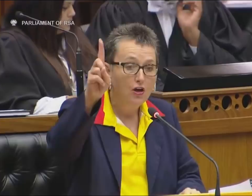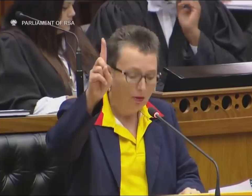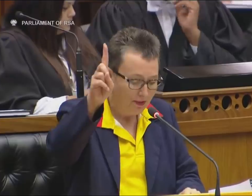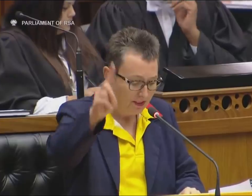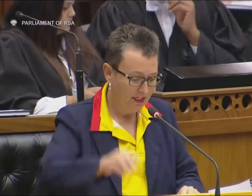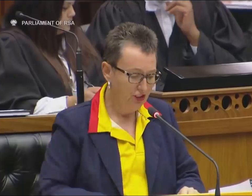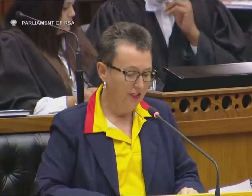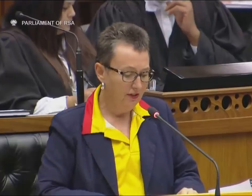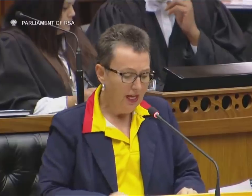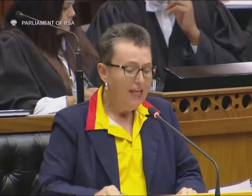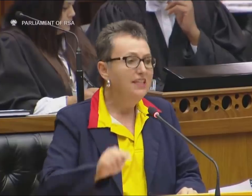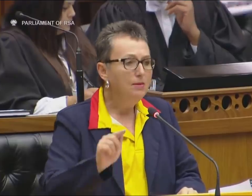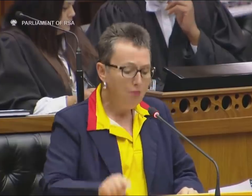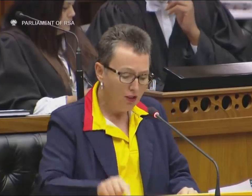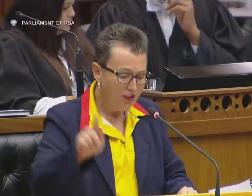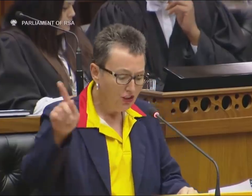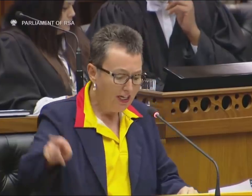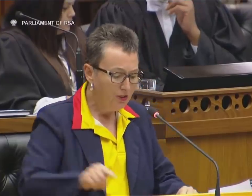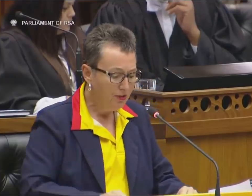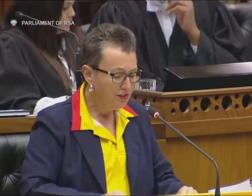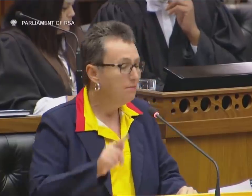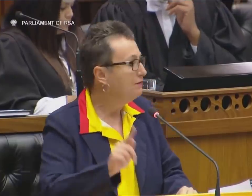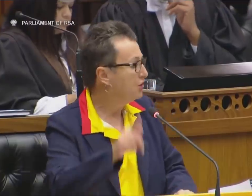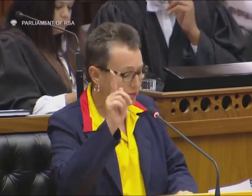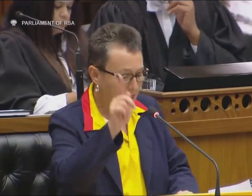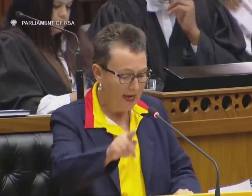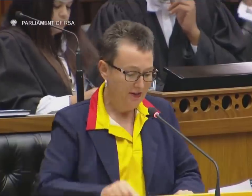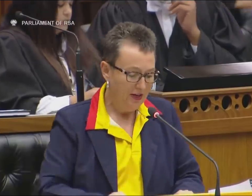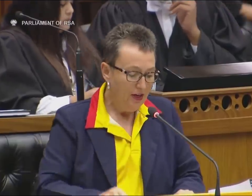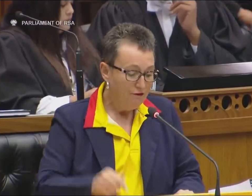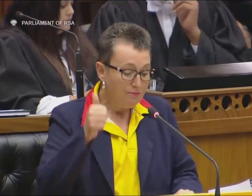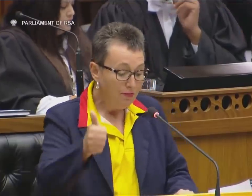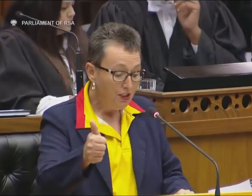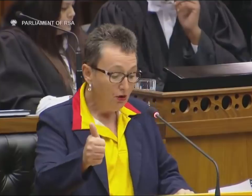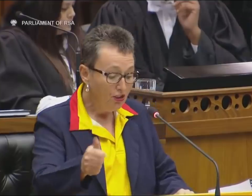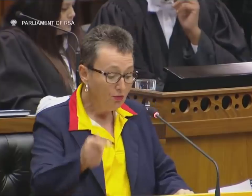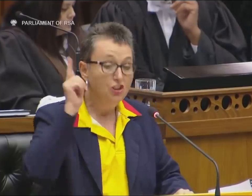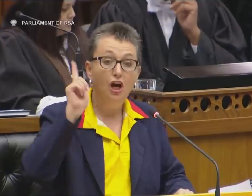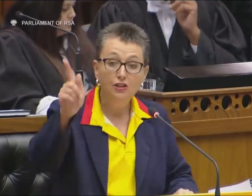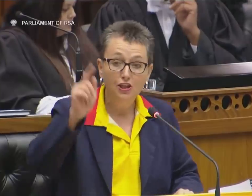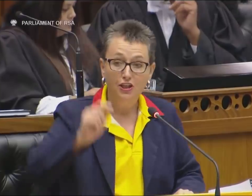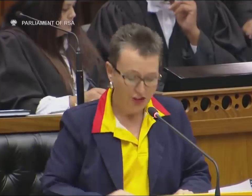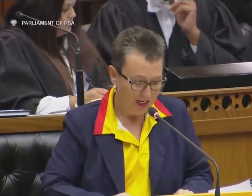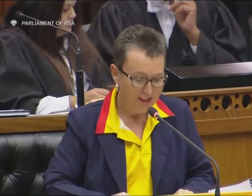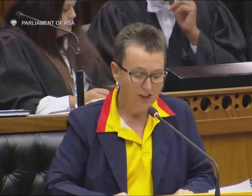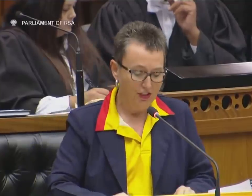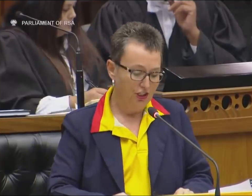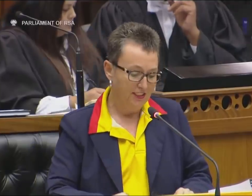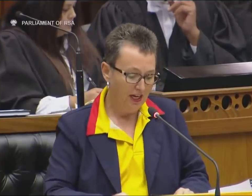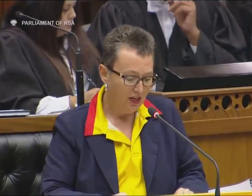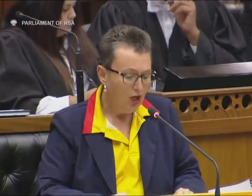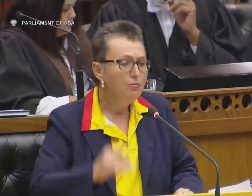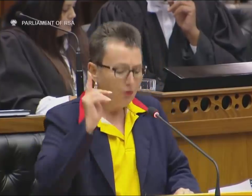with compensation. It is important, Chair, to put the myths to bed. The property clause was not negotiated